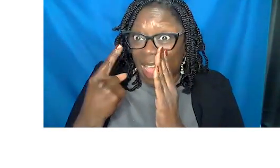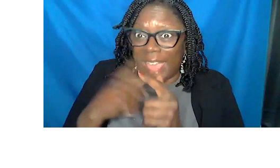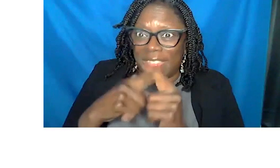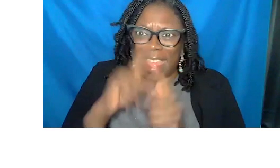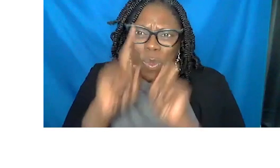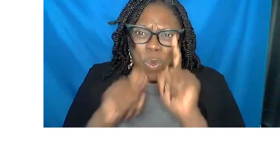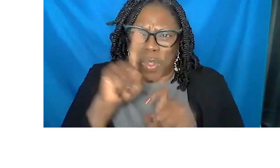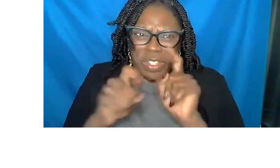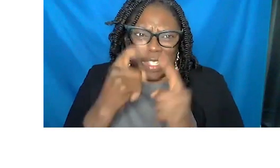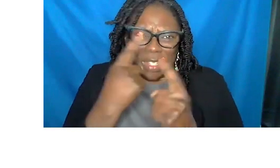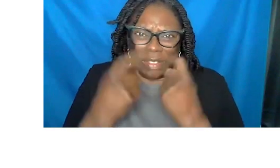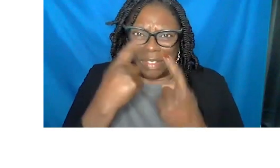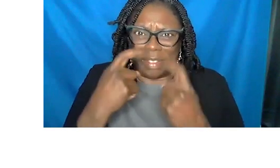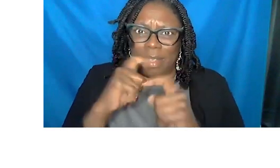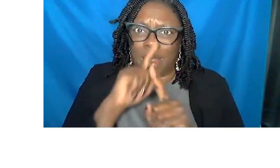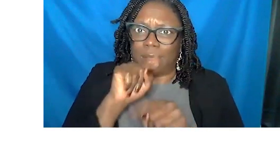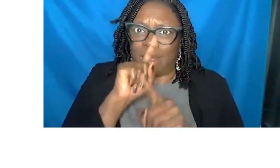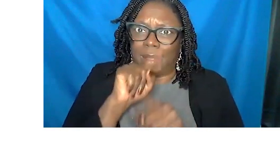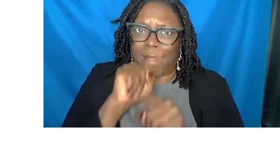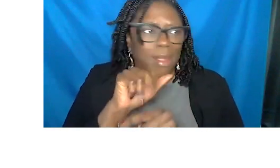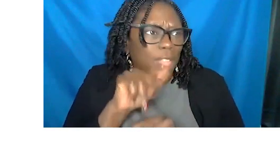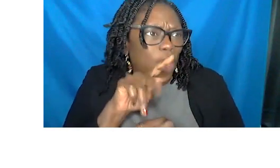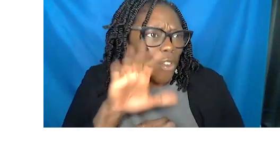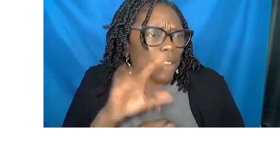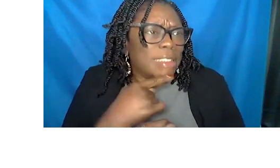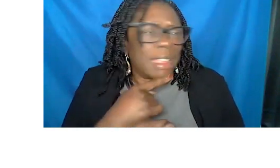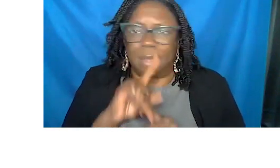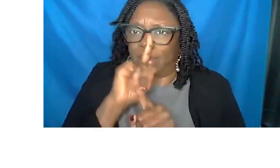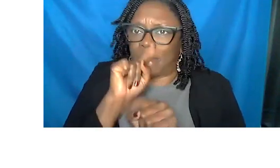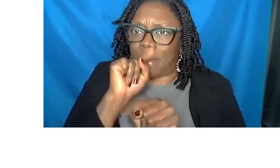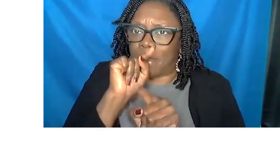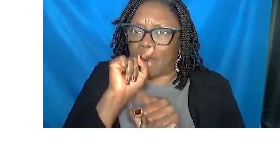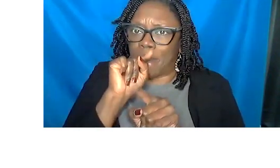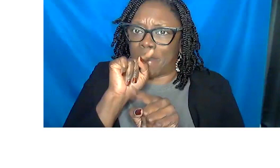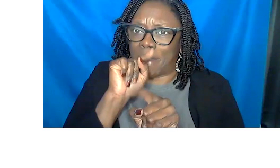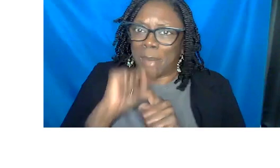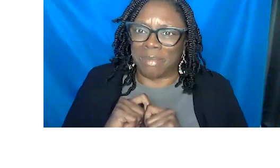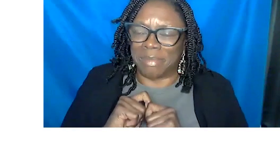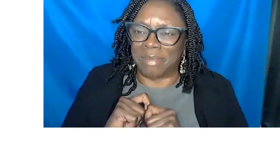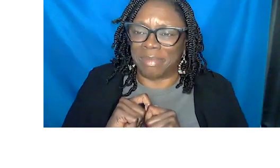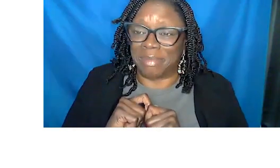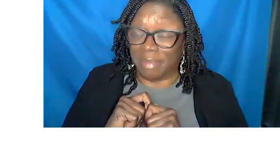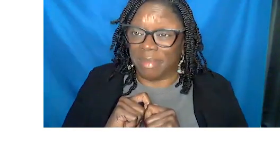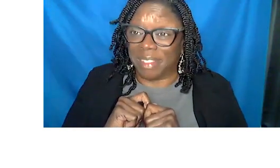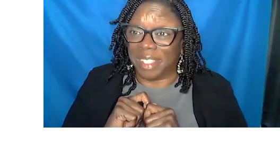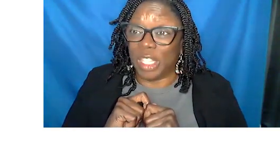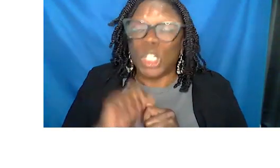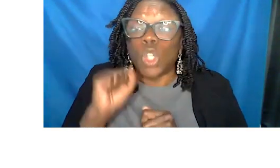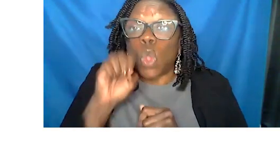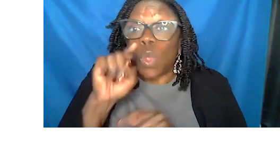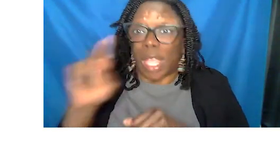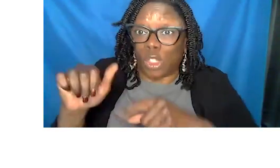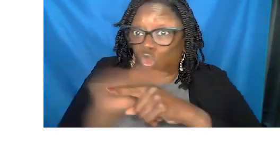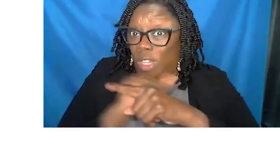questions about, what does Title V say about blah, blah, blah? And then it'll just spit out an answer. So you can train